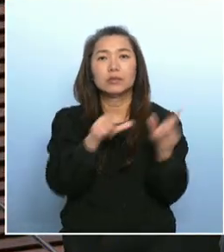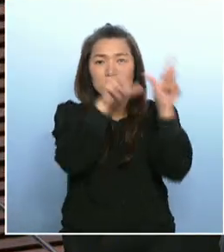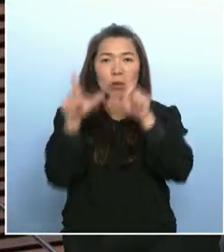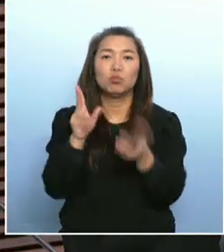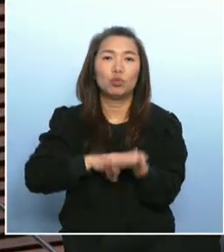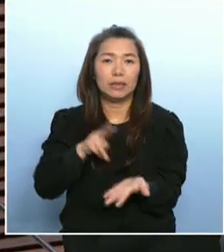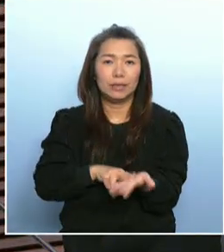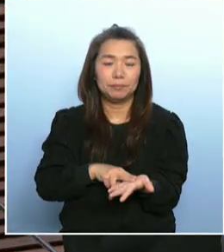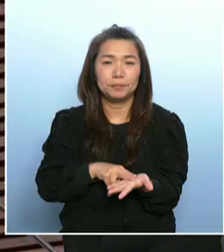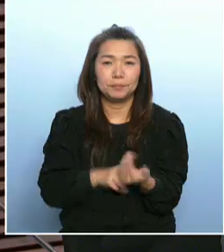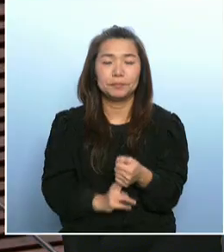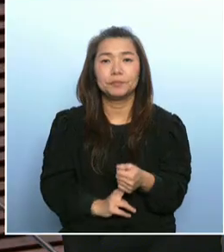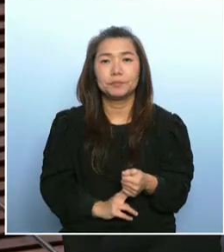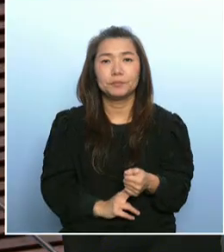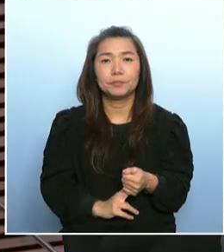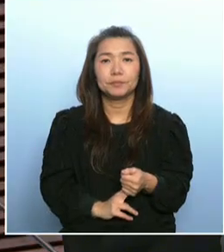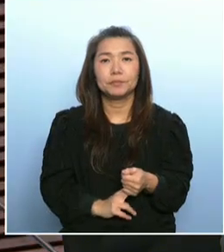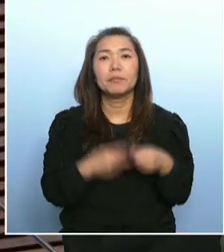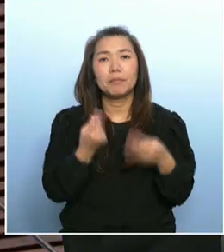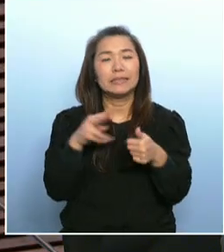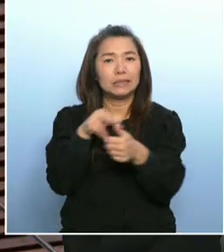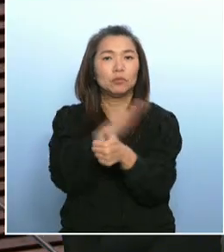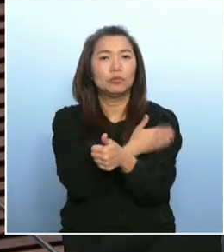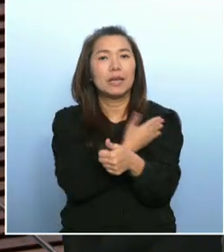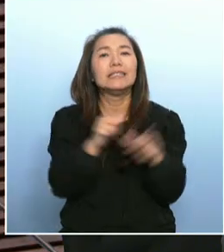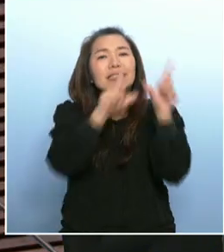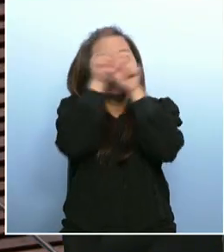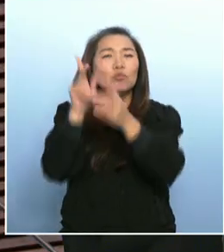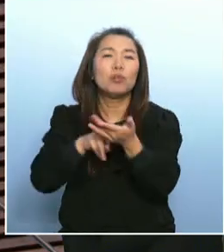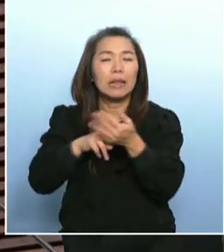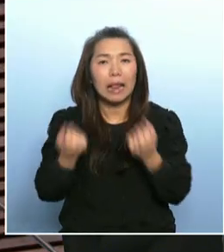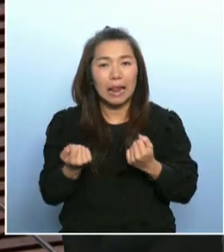For the living allowance for low-income carers of persons with disabilities,